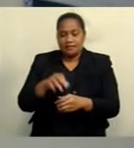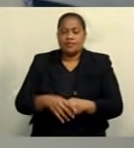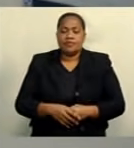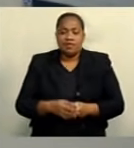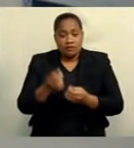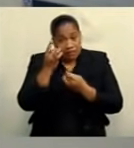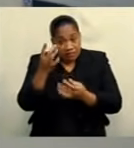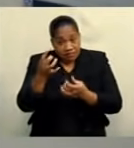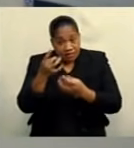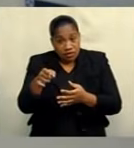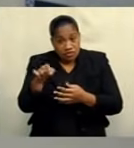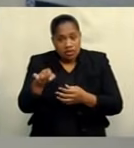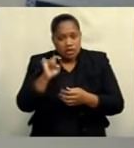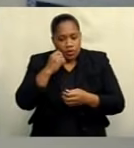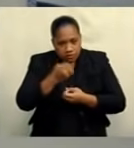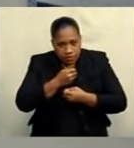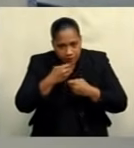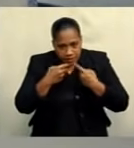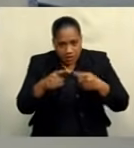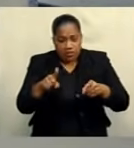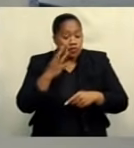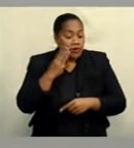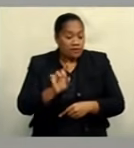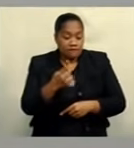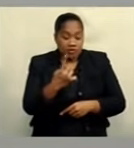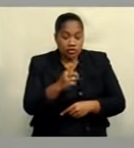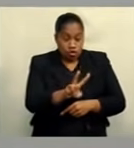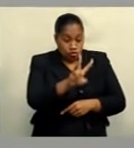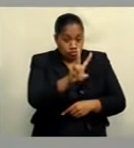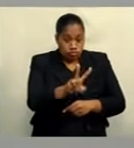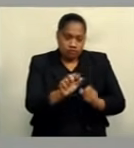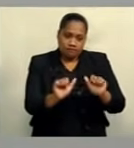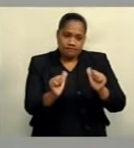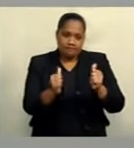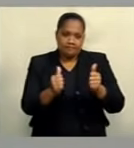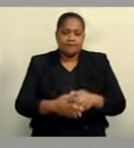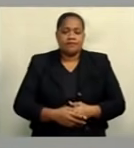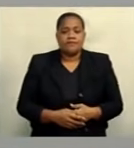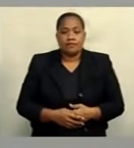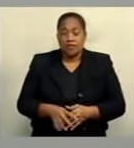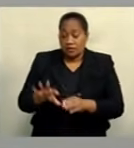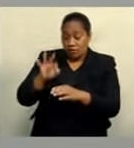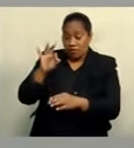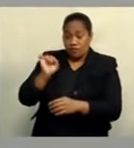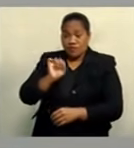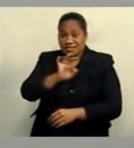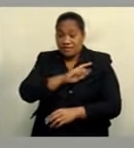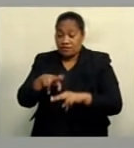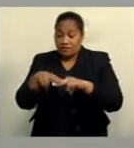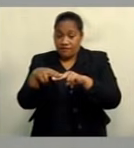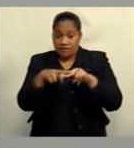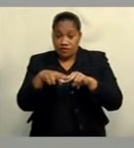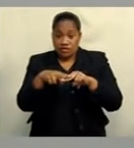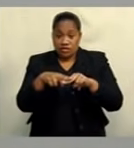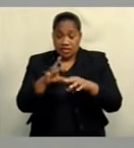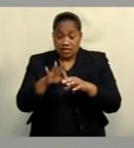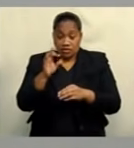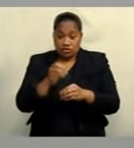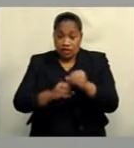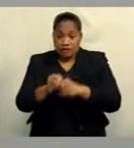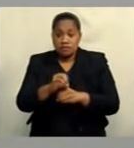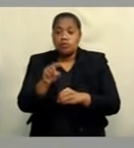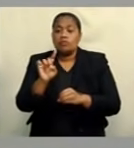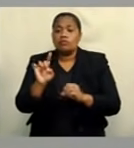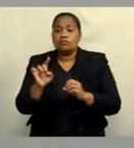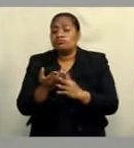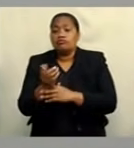announced once the first 2 are complete. Appointment of staff at the Fijian Elections Office is based on merits, and all persons who